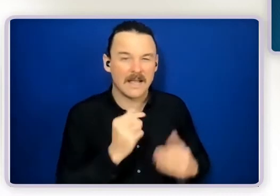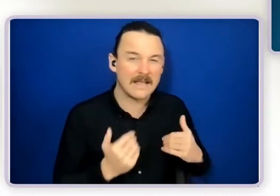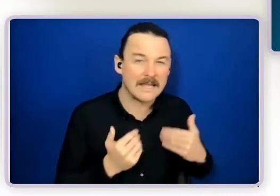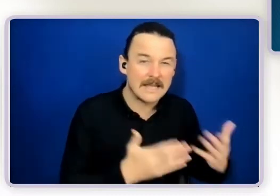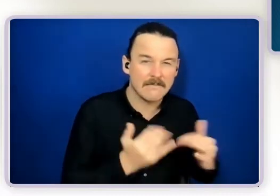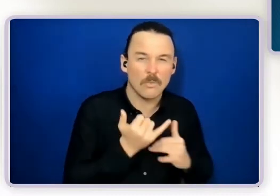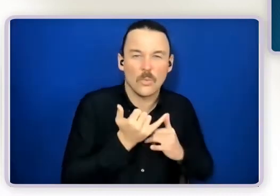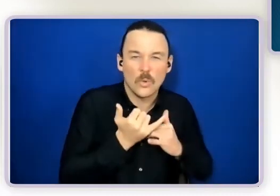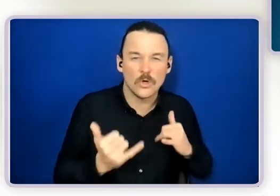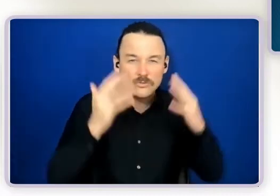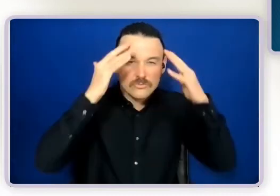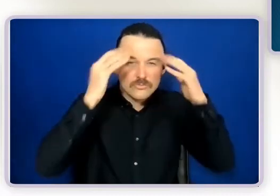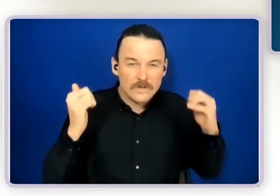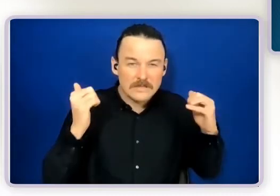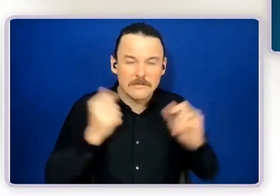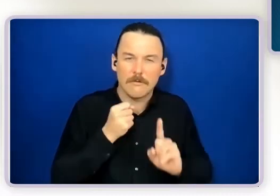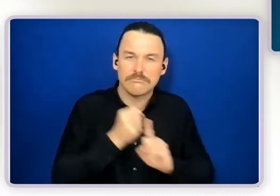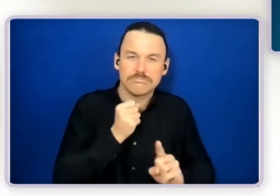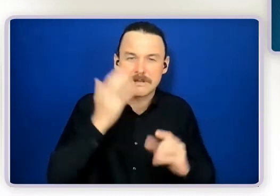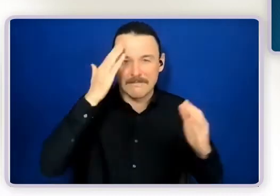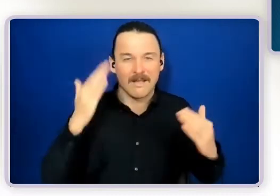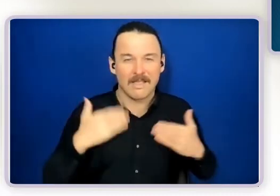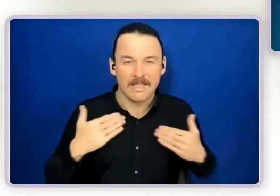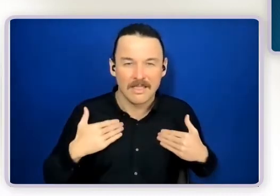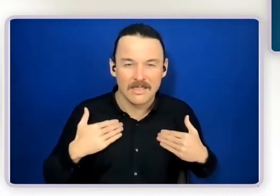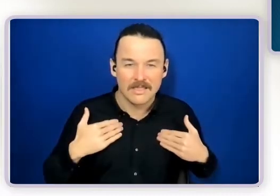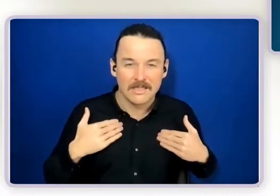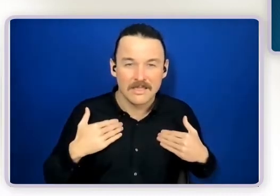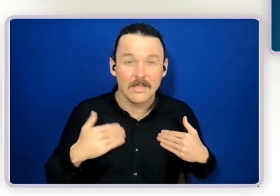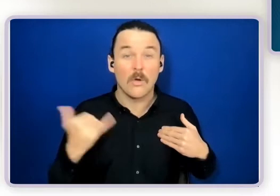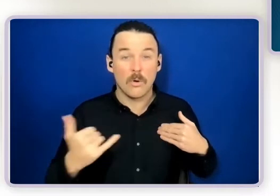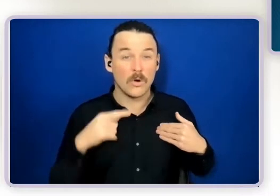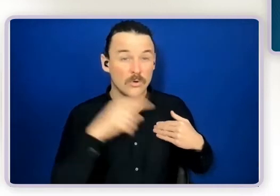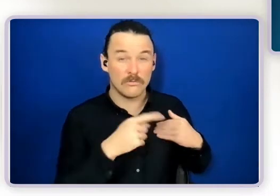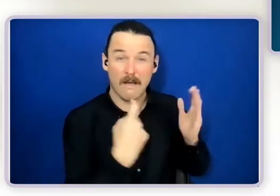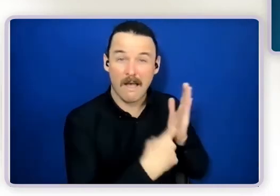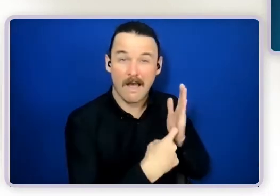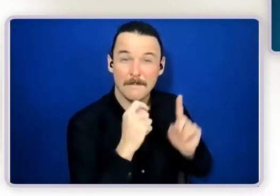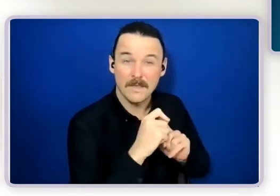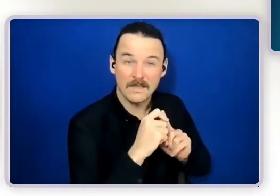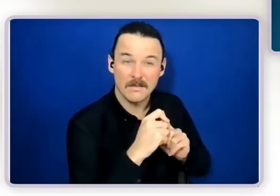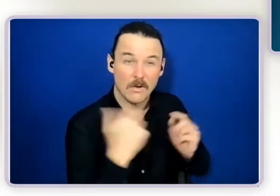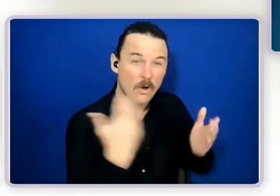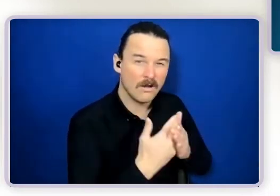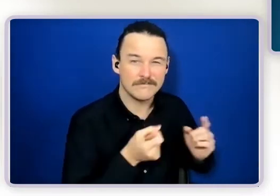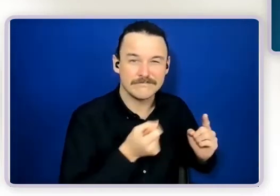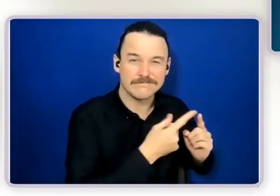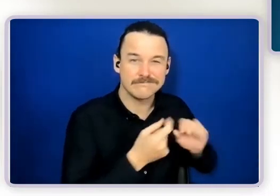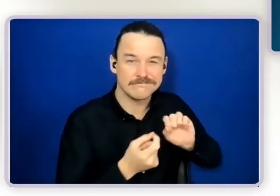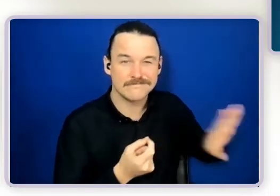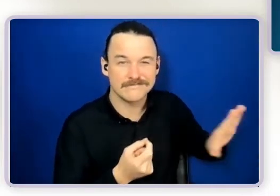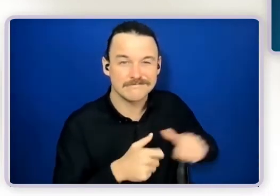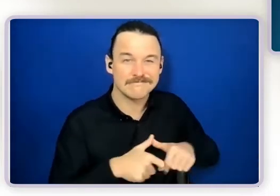of restrictive practice may result in a loss of dignity for the person with disability. I'm not quite sure why they use the